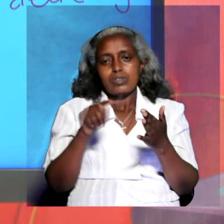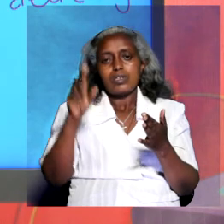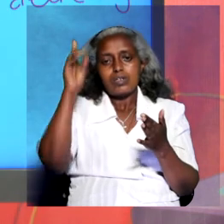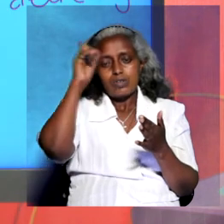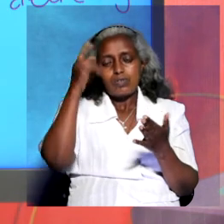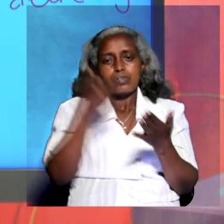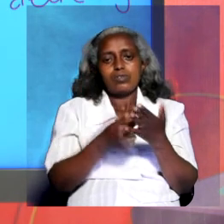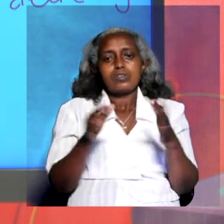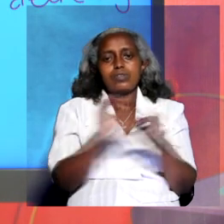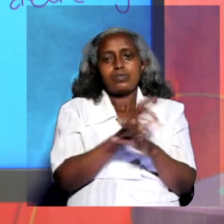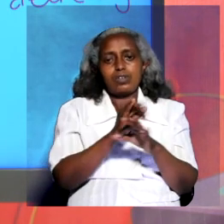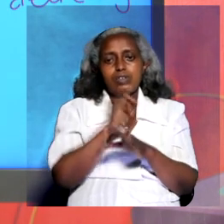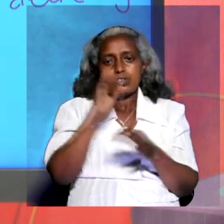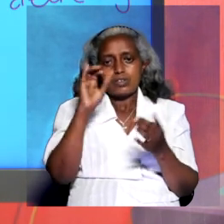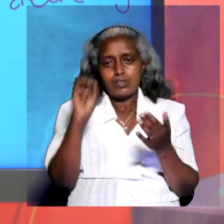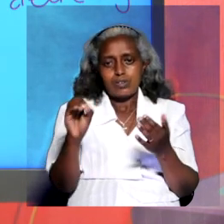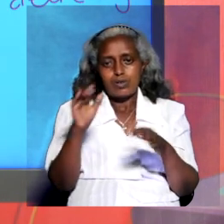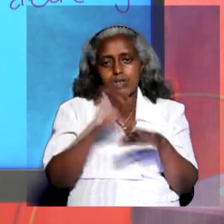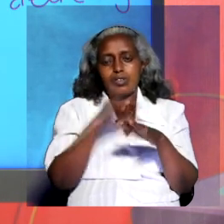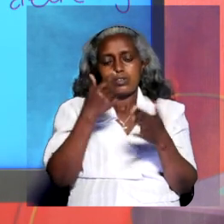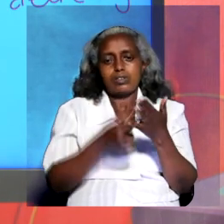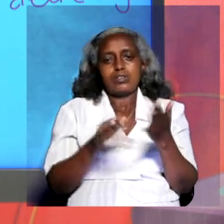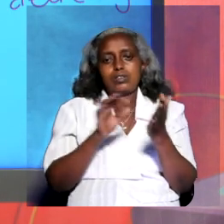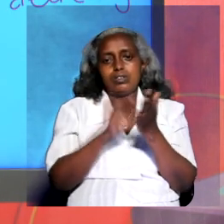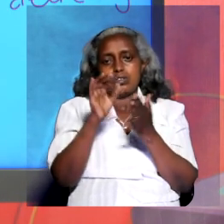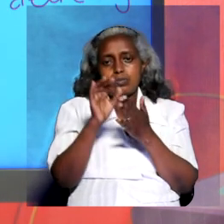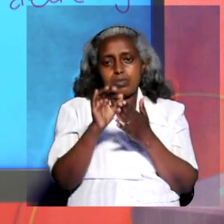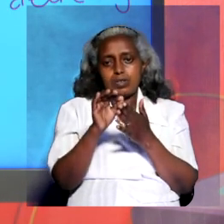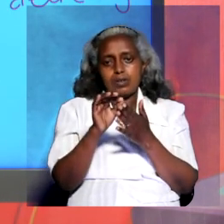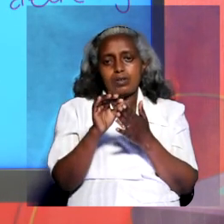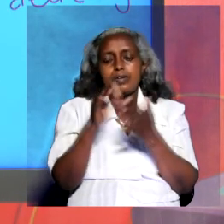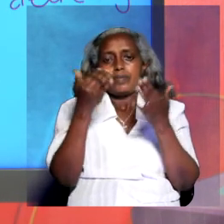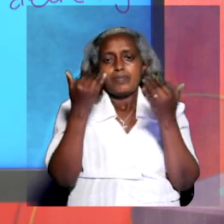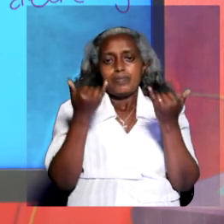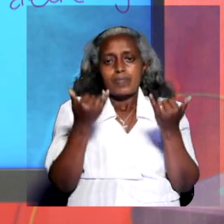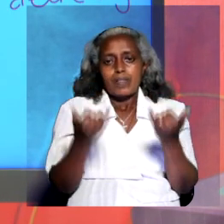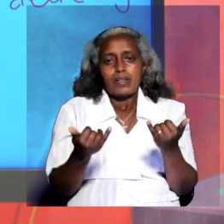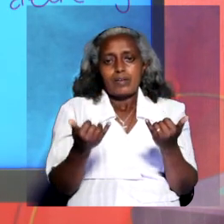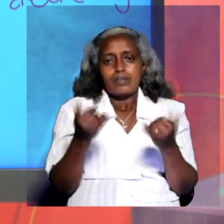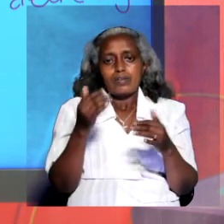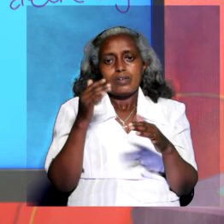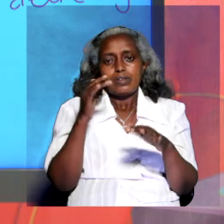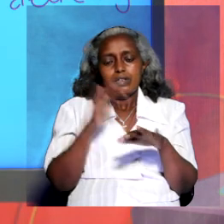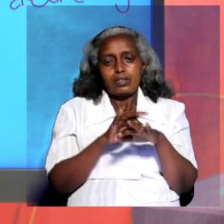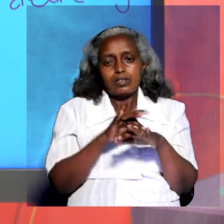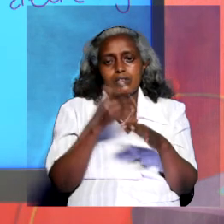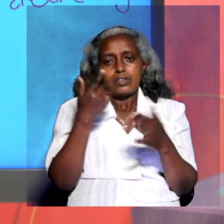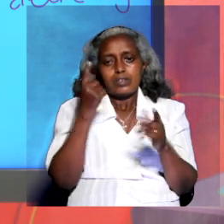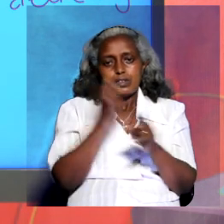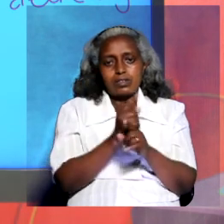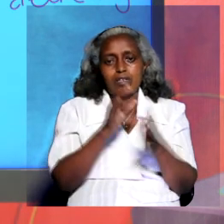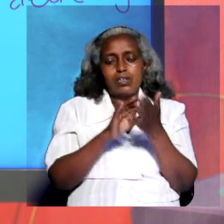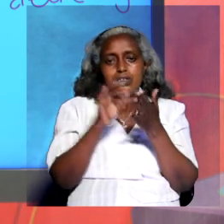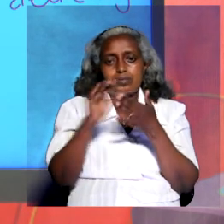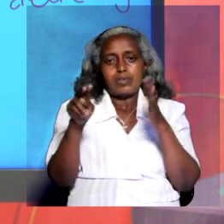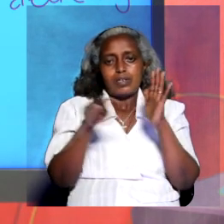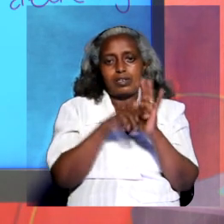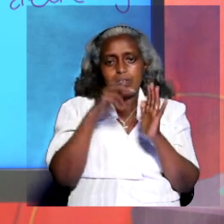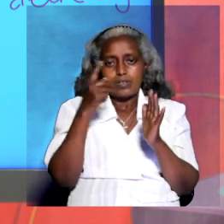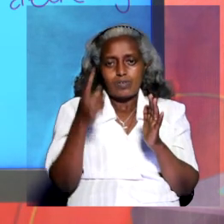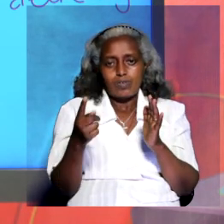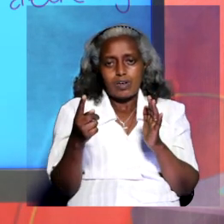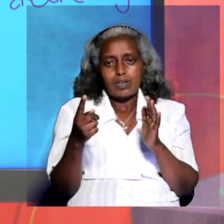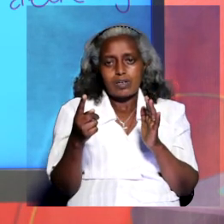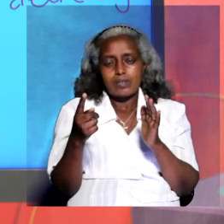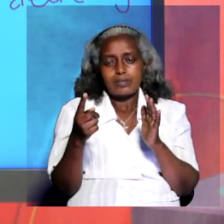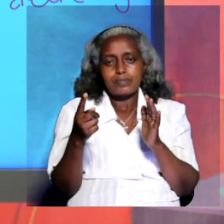0 at these numbers. Now, at critical number negative 1, at the